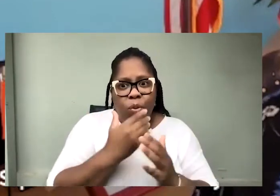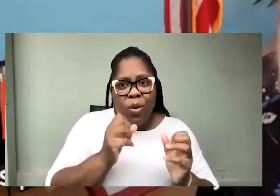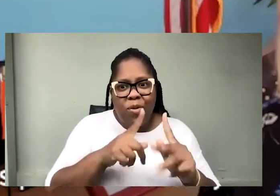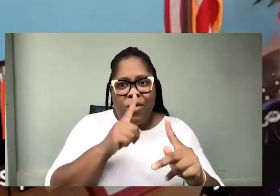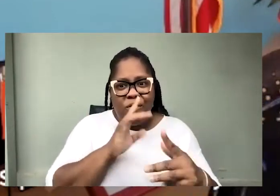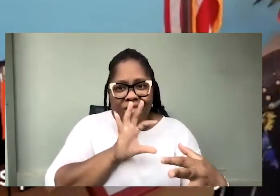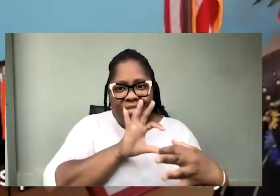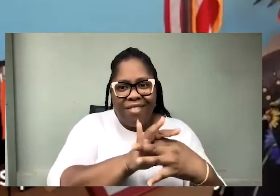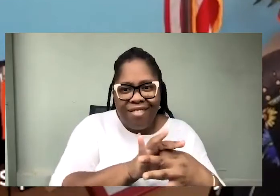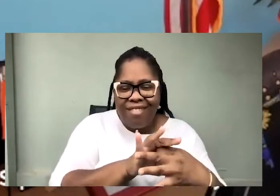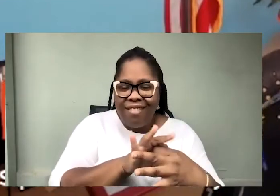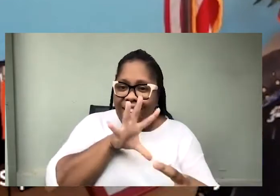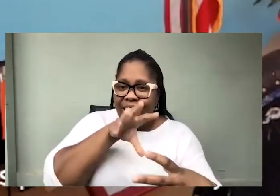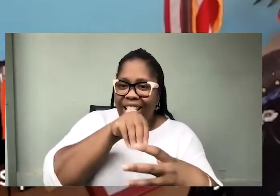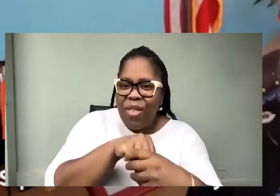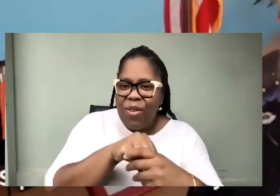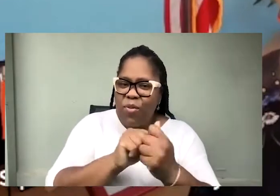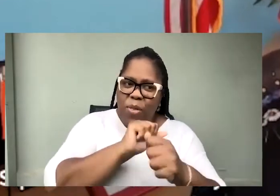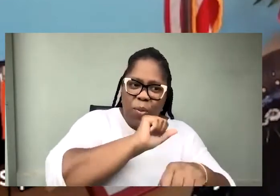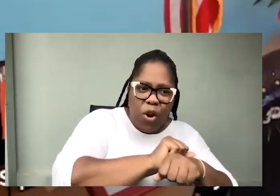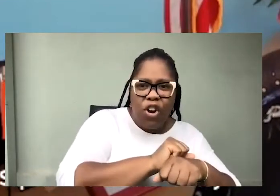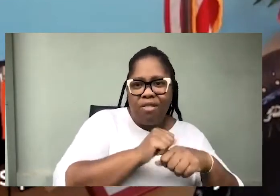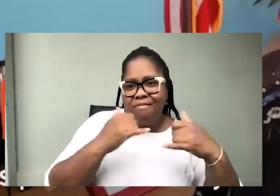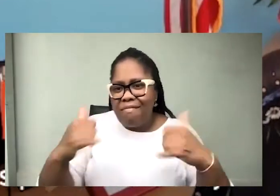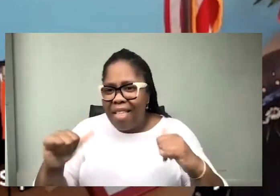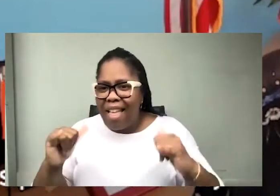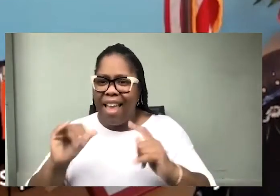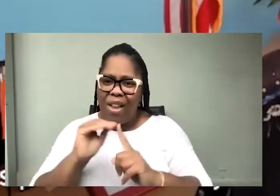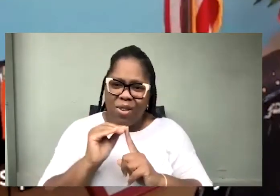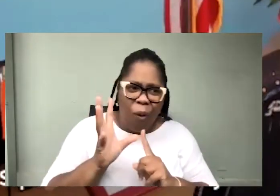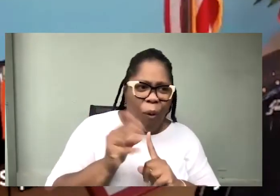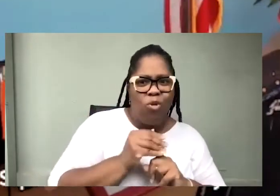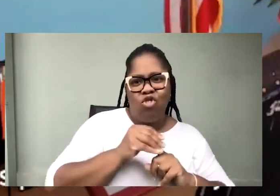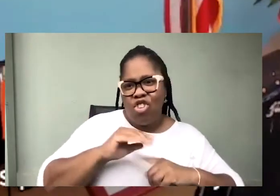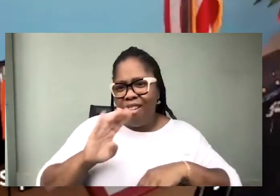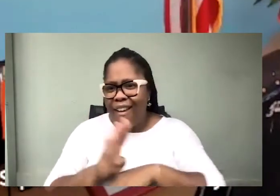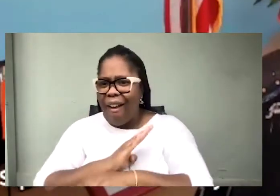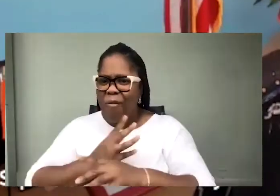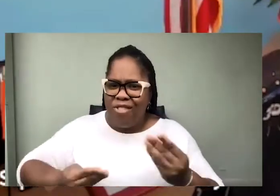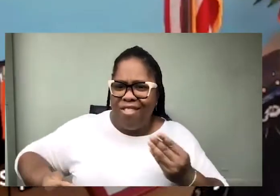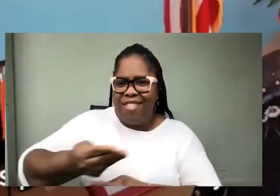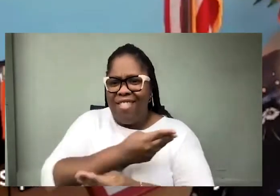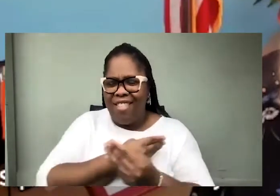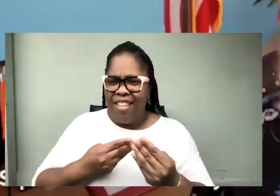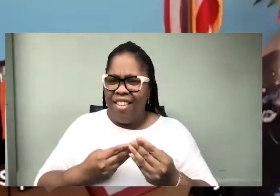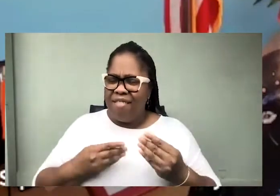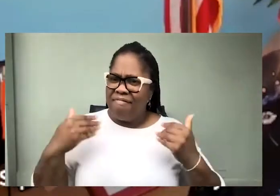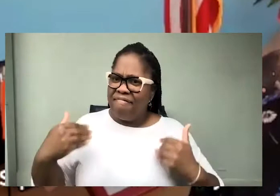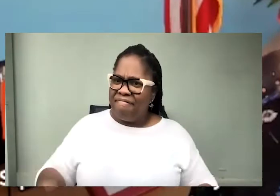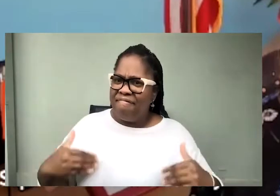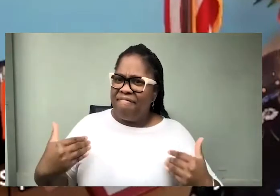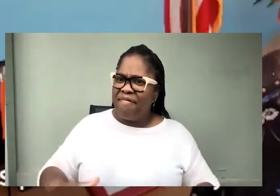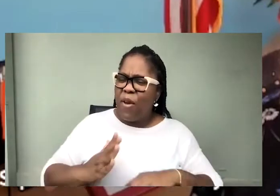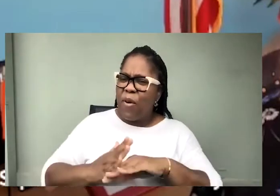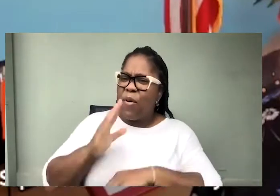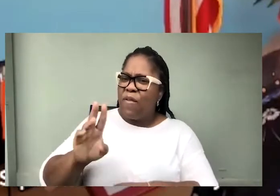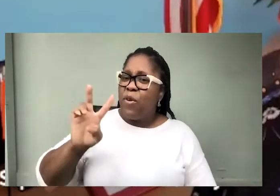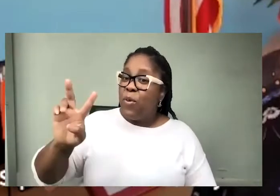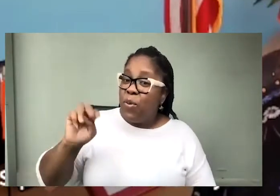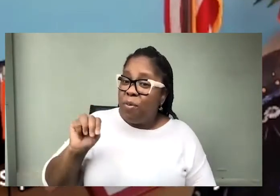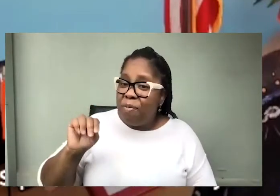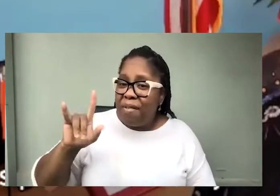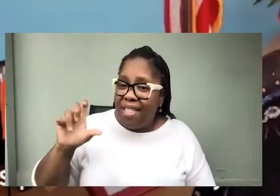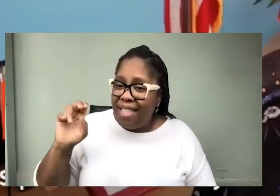work, play, culture, and commerce. We have more than 2 million